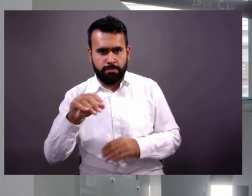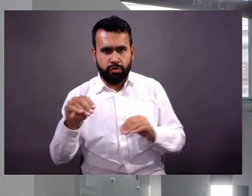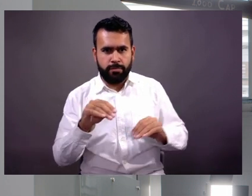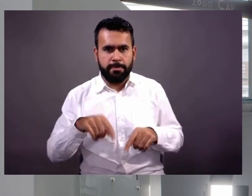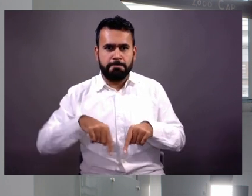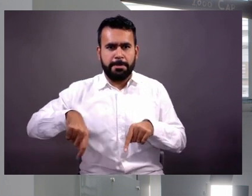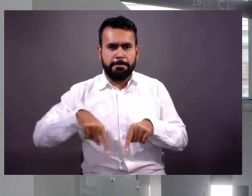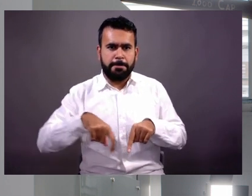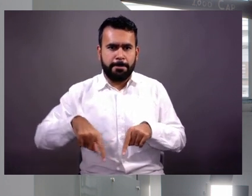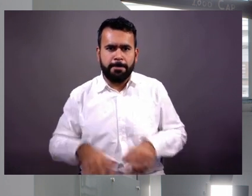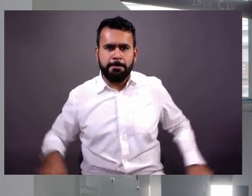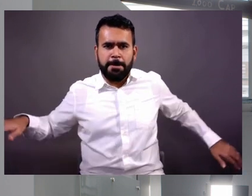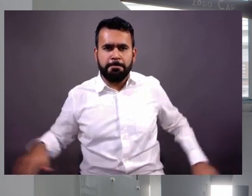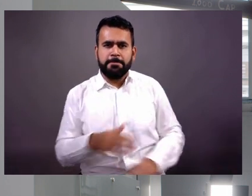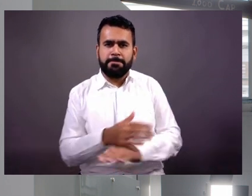Switch.